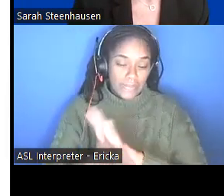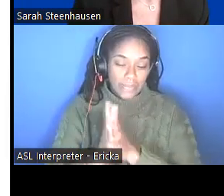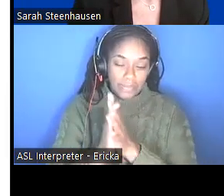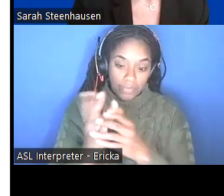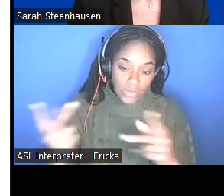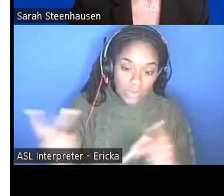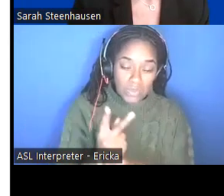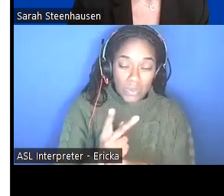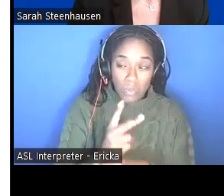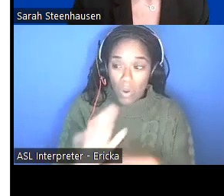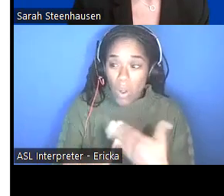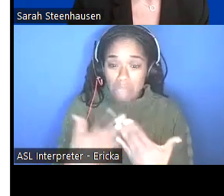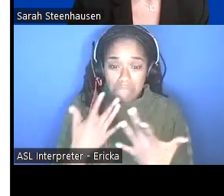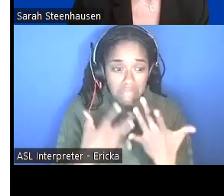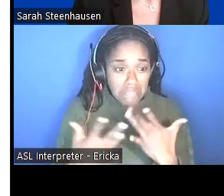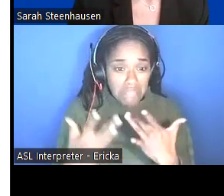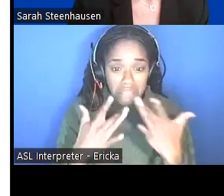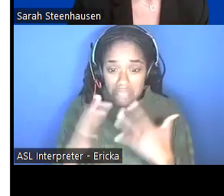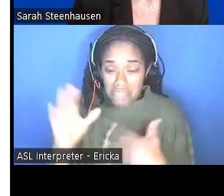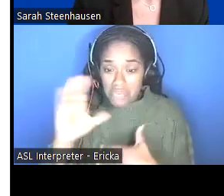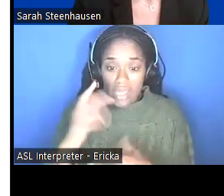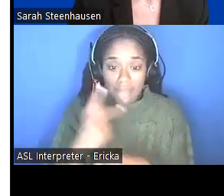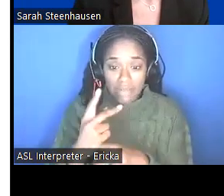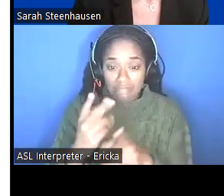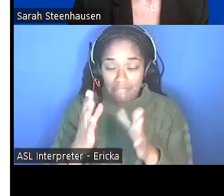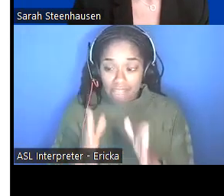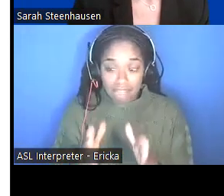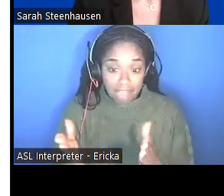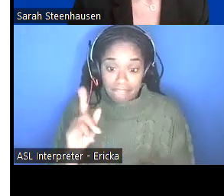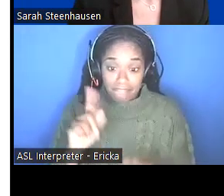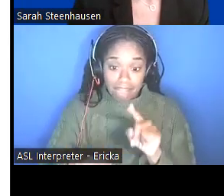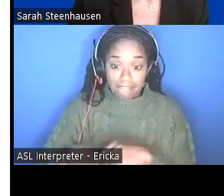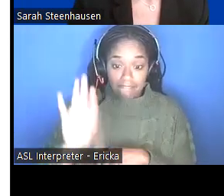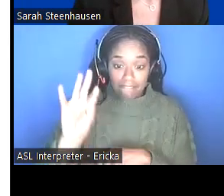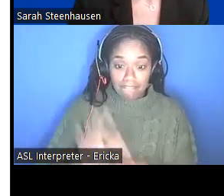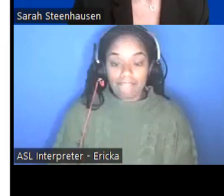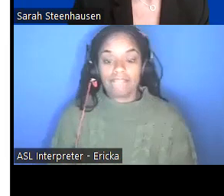all desperate looking for care providers and we can't find any.